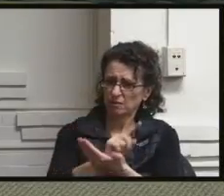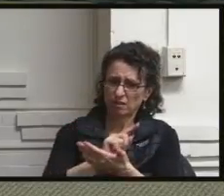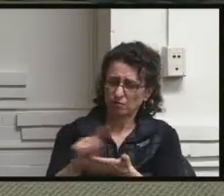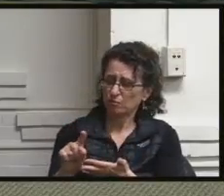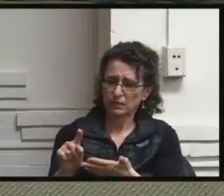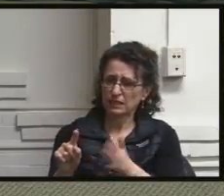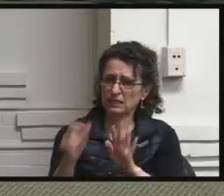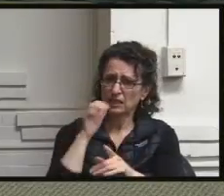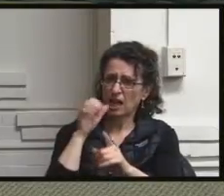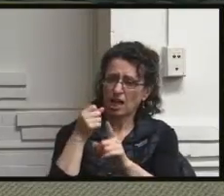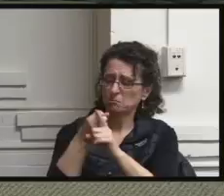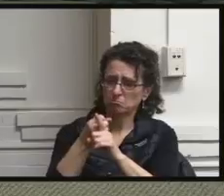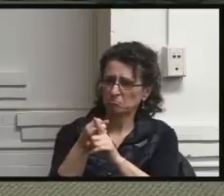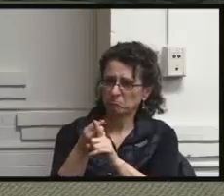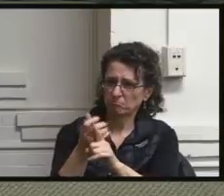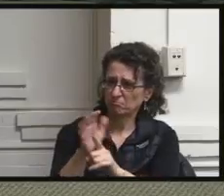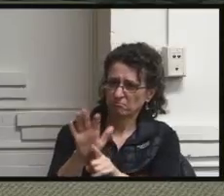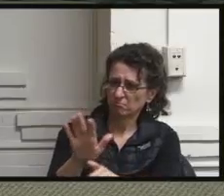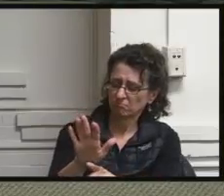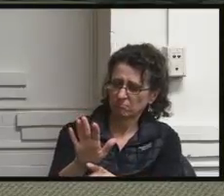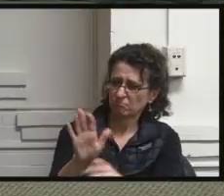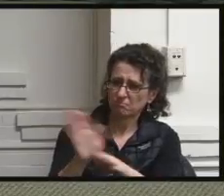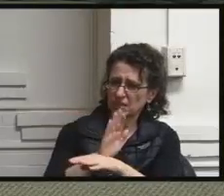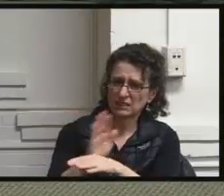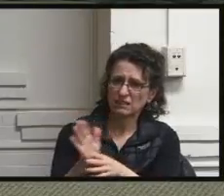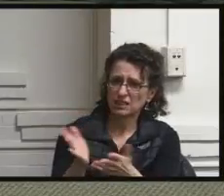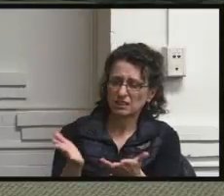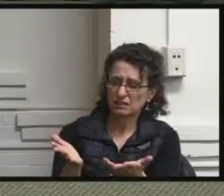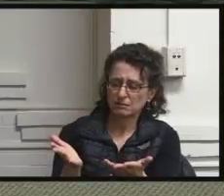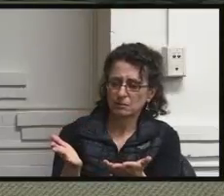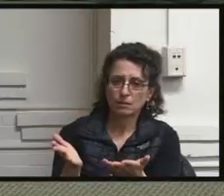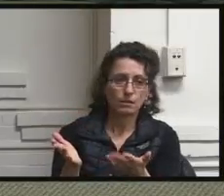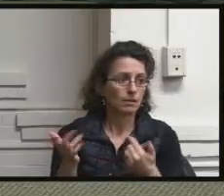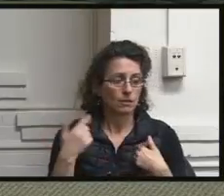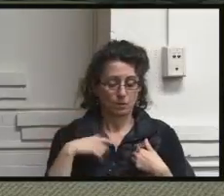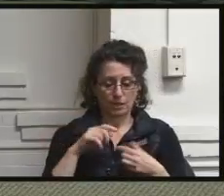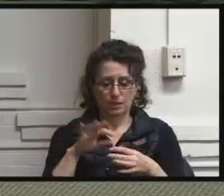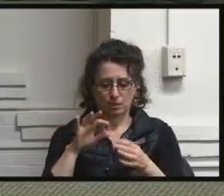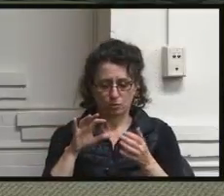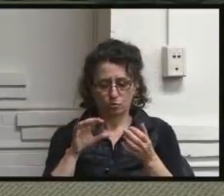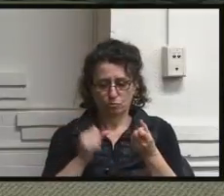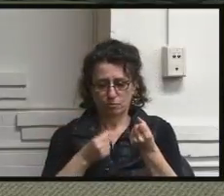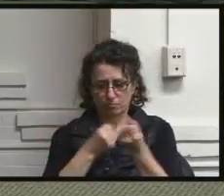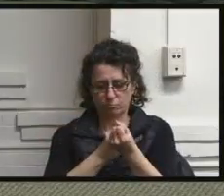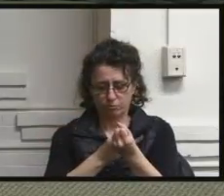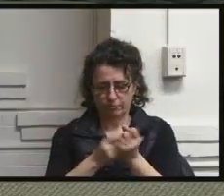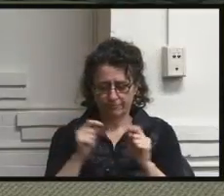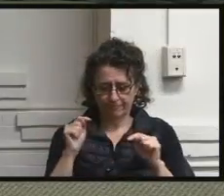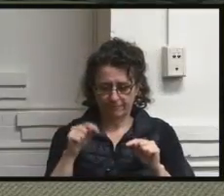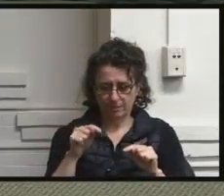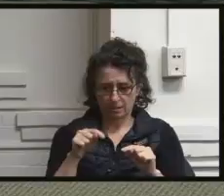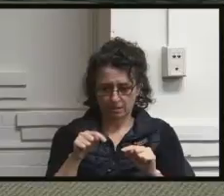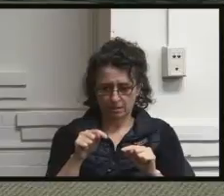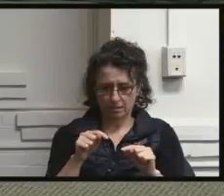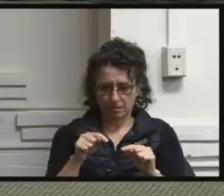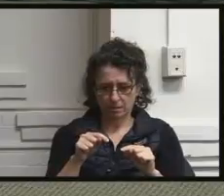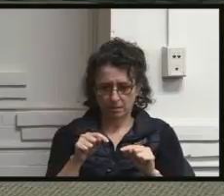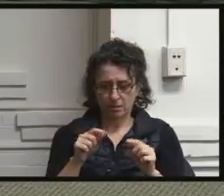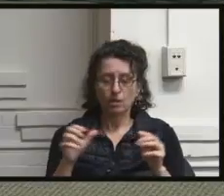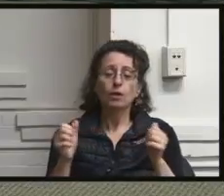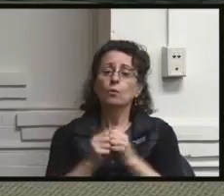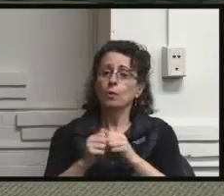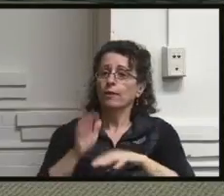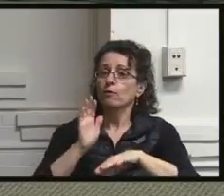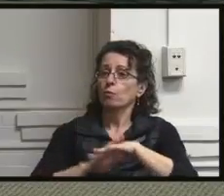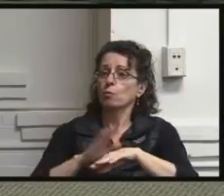doesn't affect your, you know, we just have to have this. We need to approve this right, with the warning